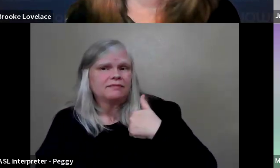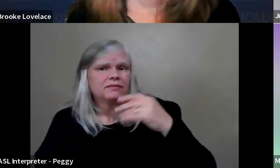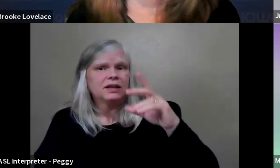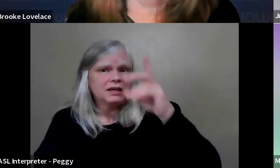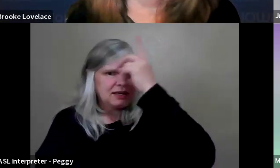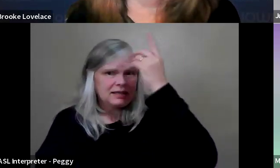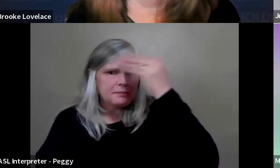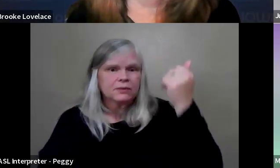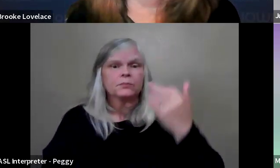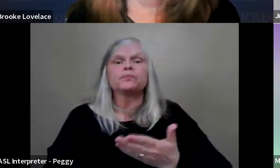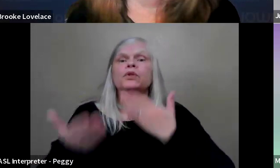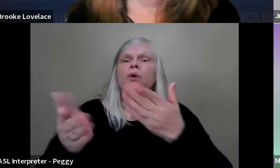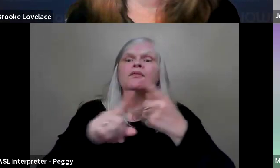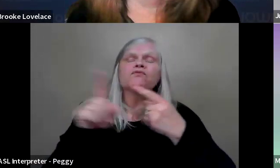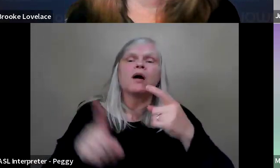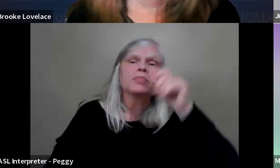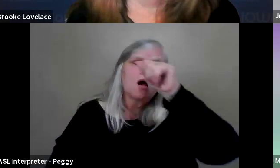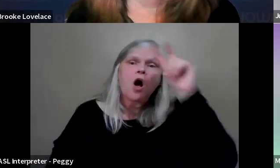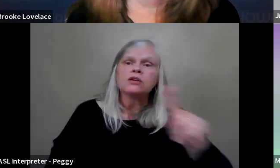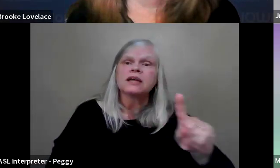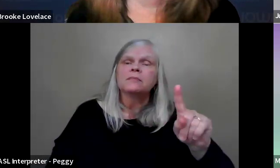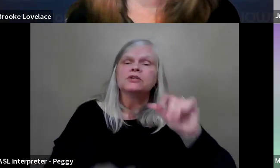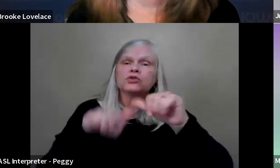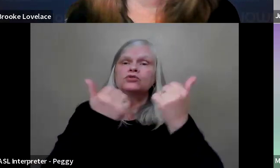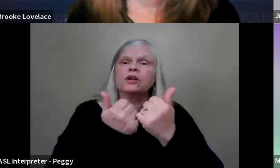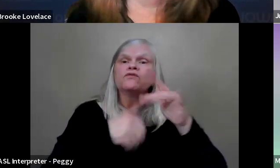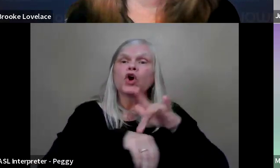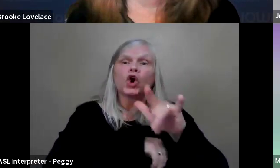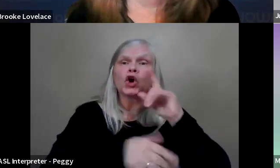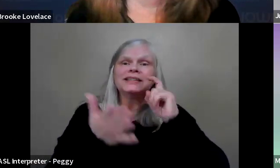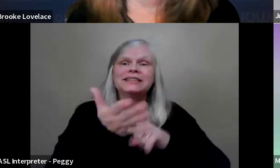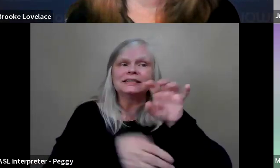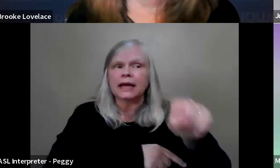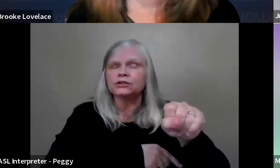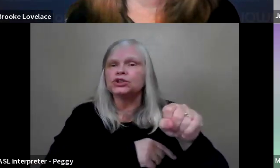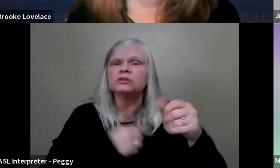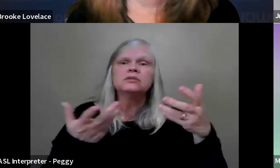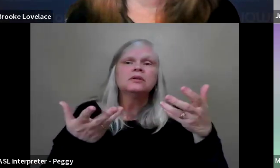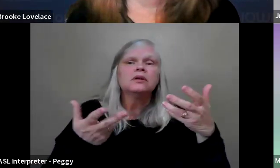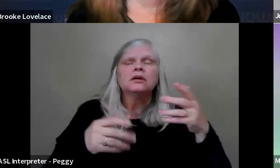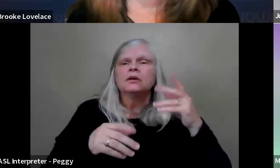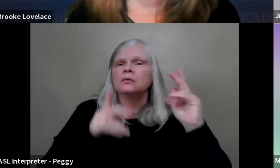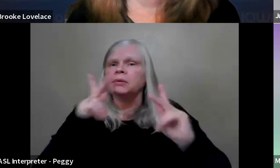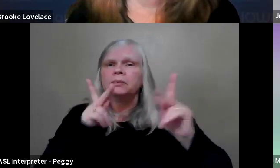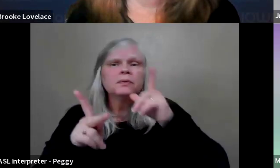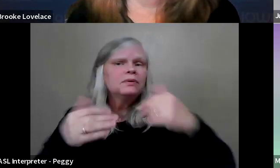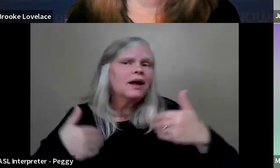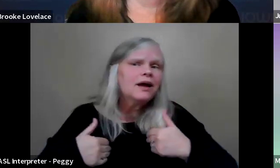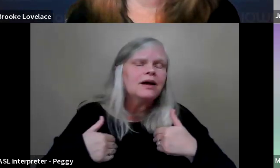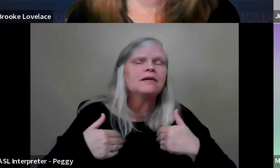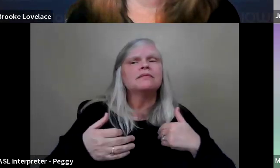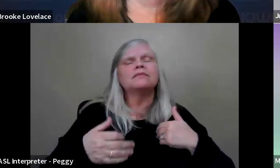A recommendation from the Alzheimer's Association for earlier detection for those living with intellectual and